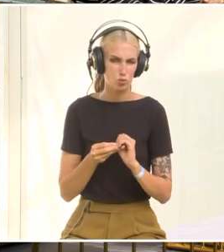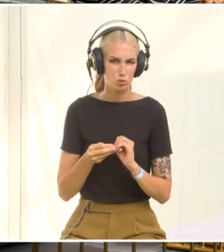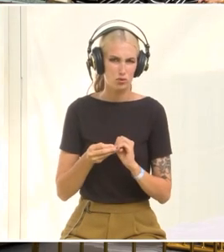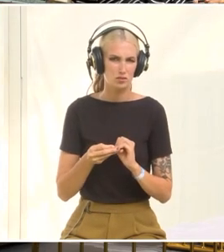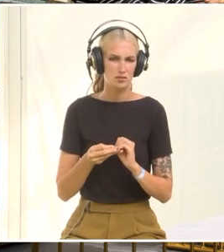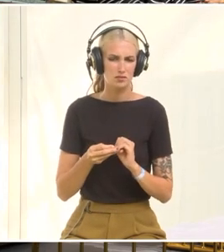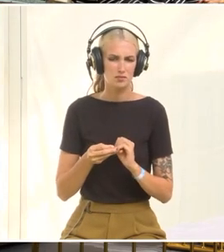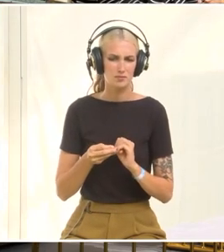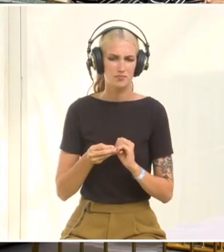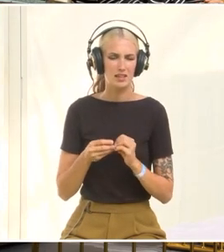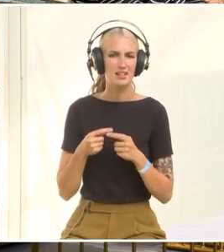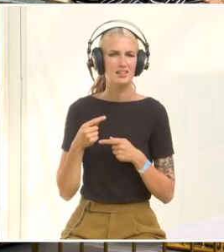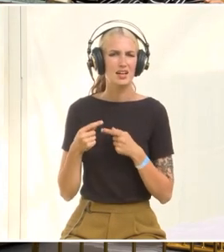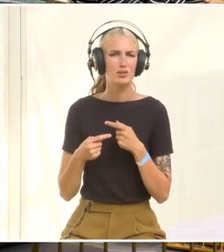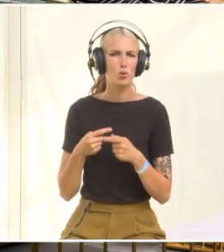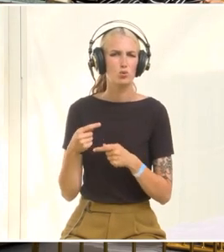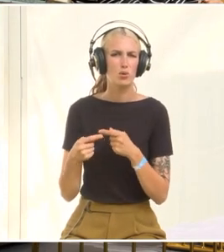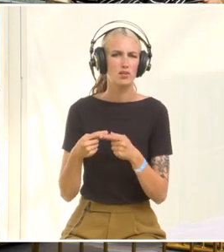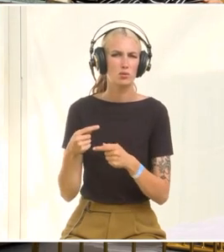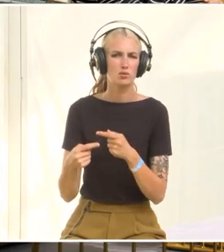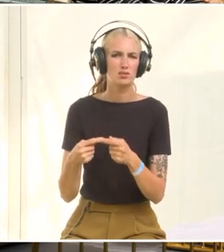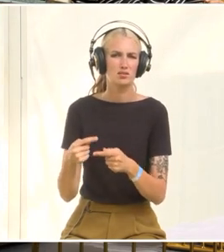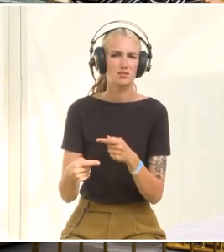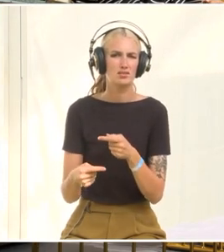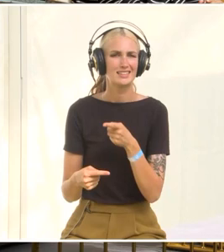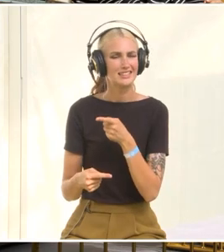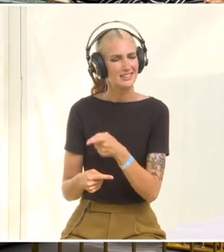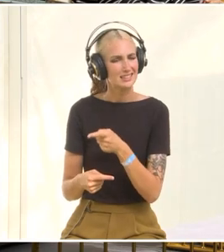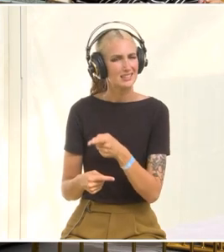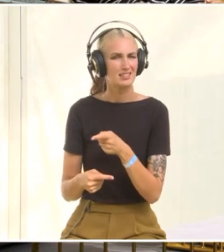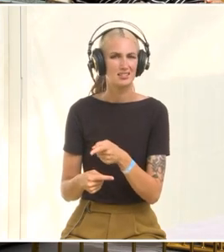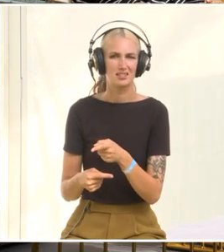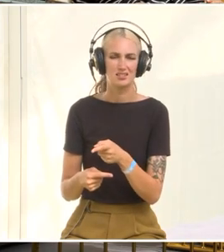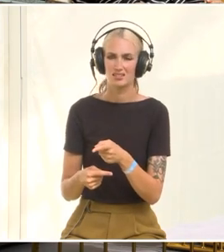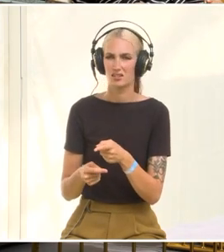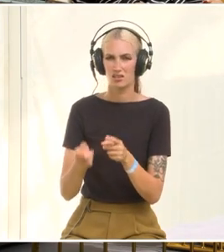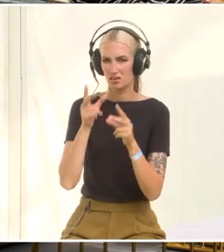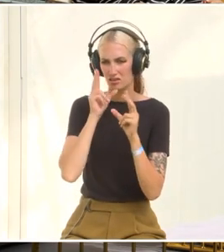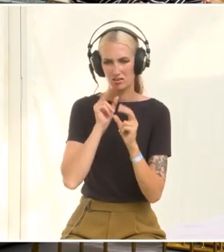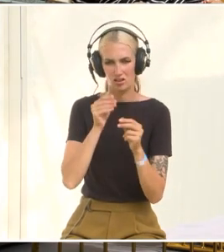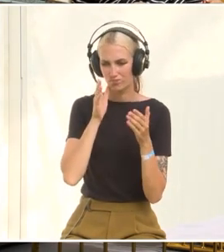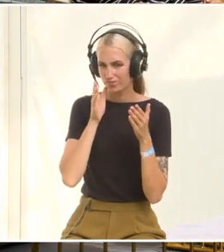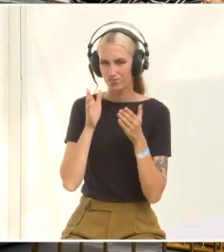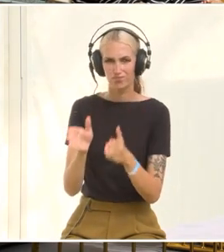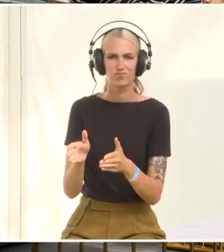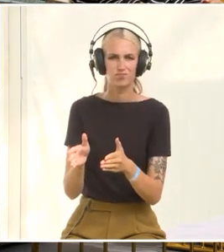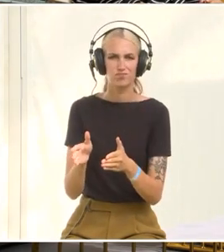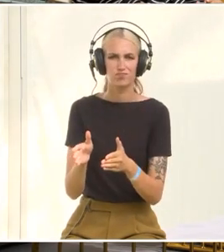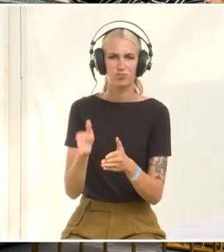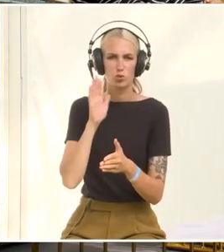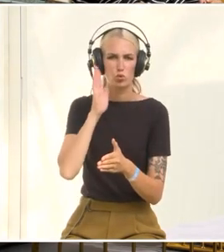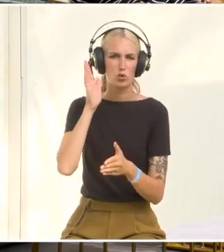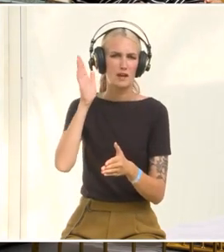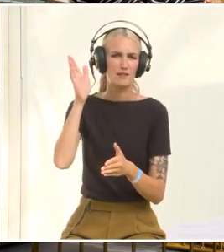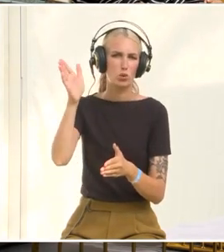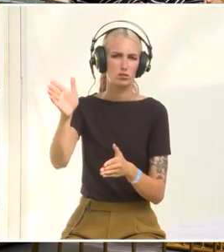think the sustainability issue is probably something that is taken much more seriously in a future, in